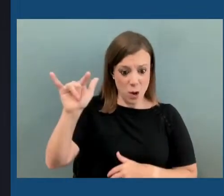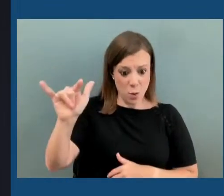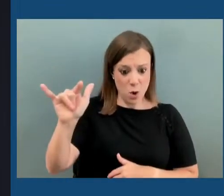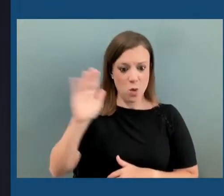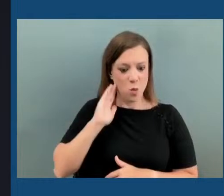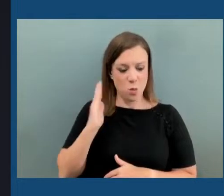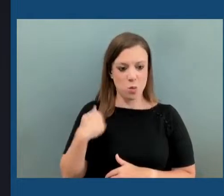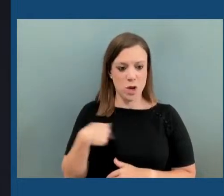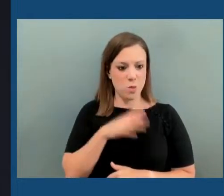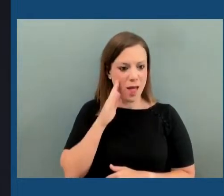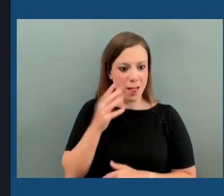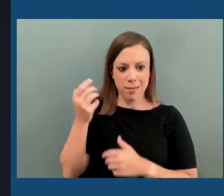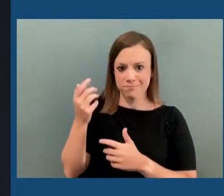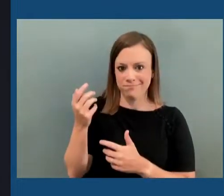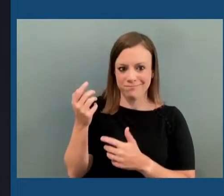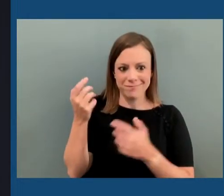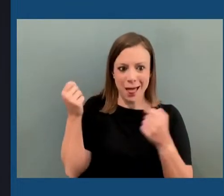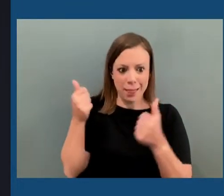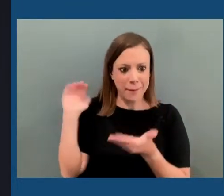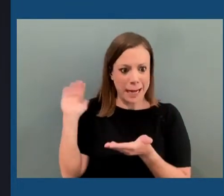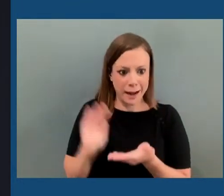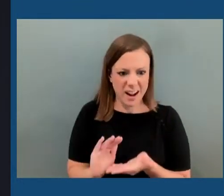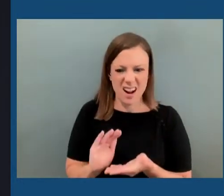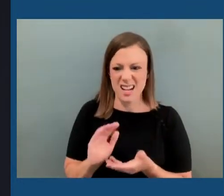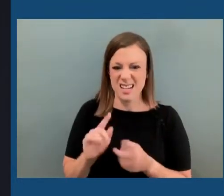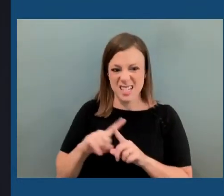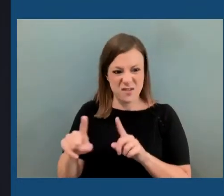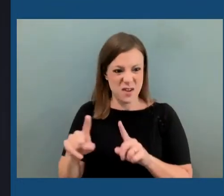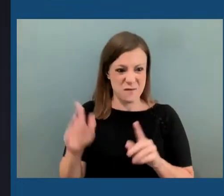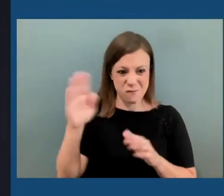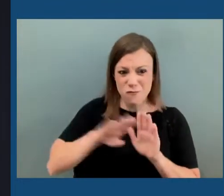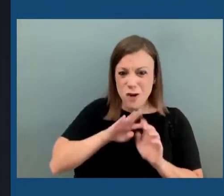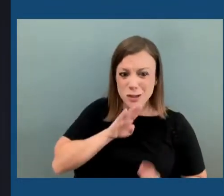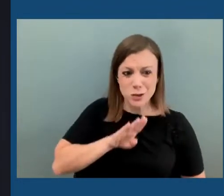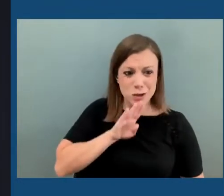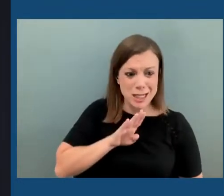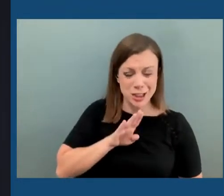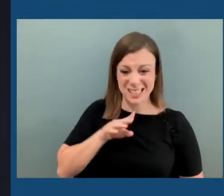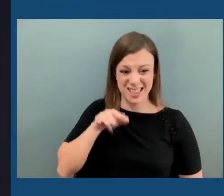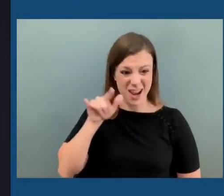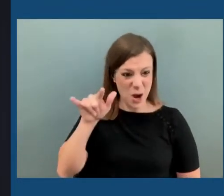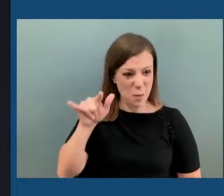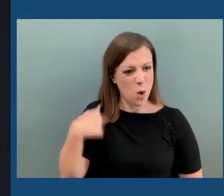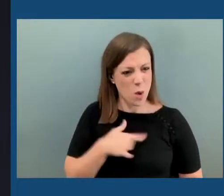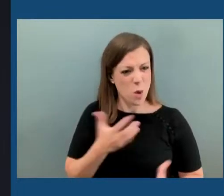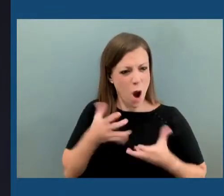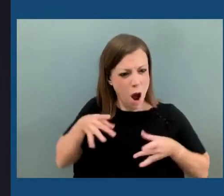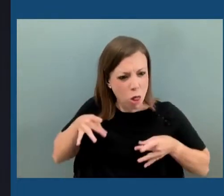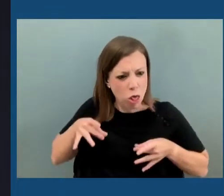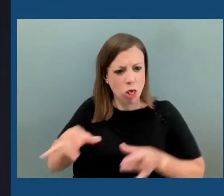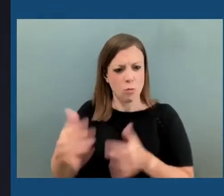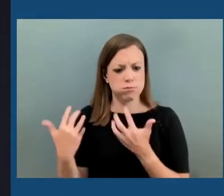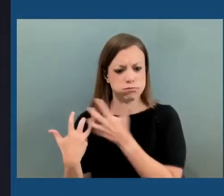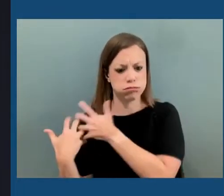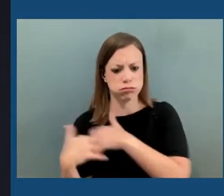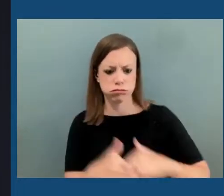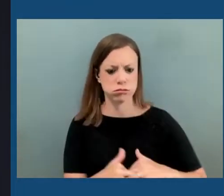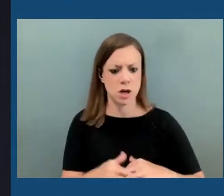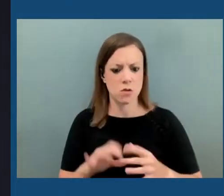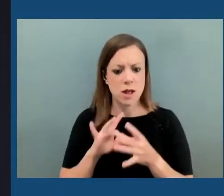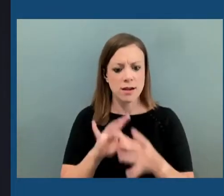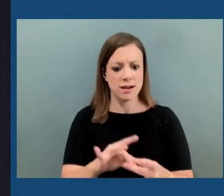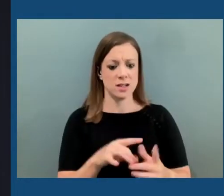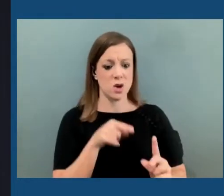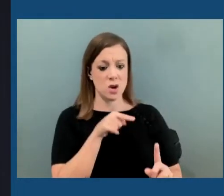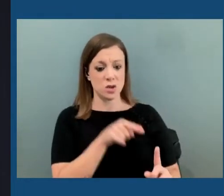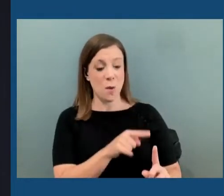travel. And it's going to make the jobs of people like Bob Duffy and Mal Hurlbut and all of them who are working to bring these businesses from around the world and get them